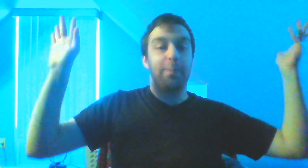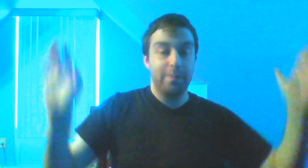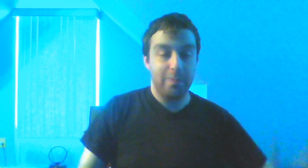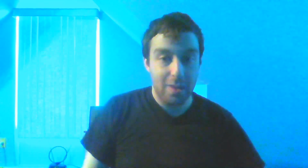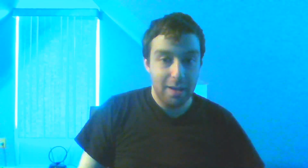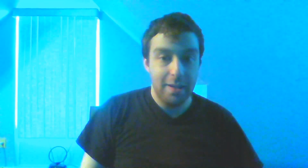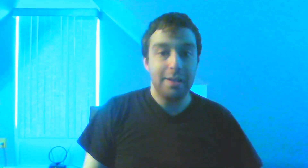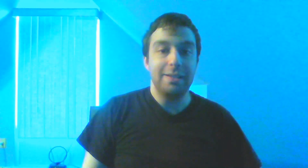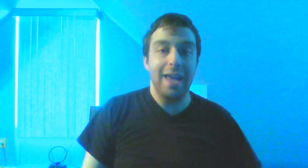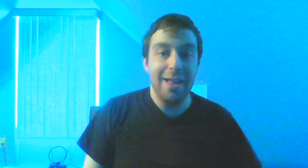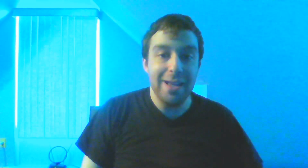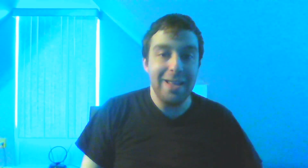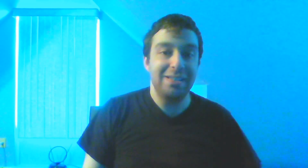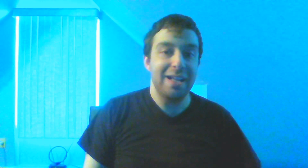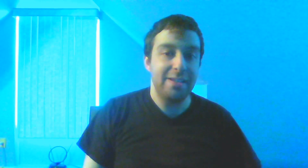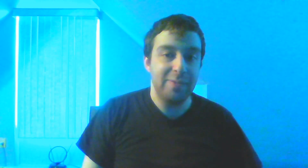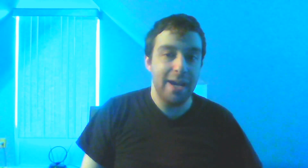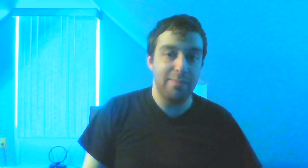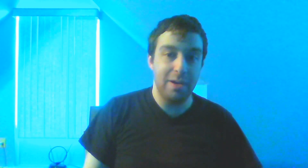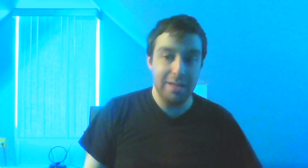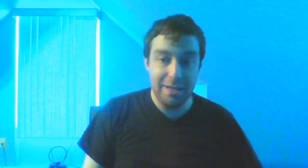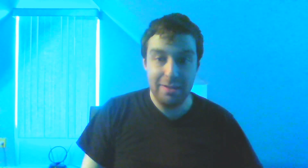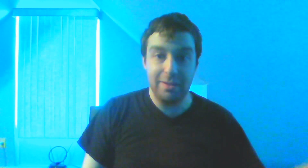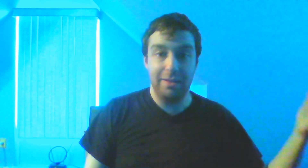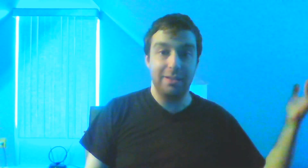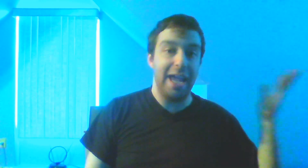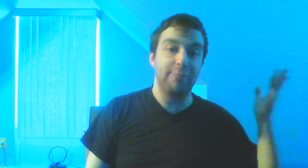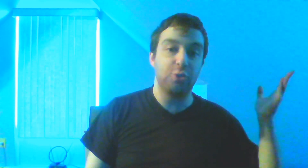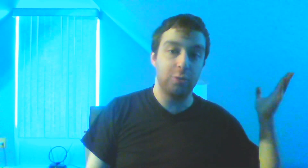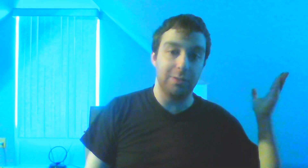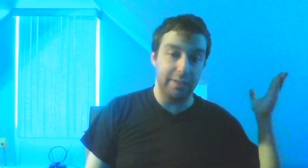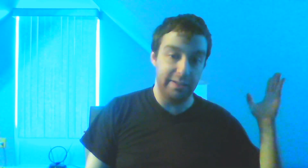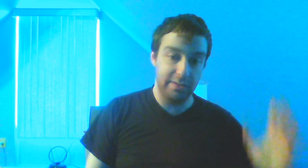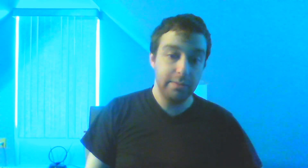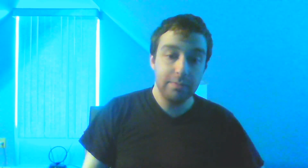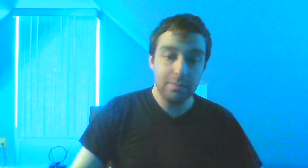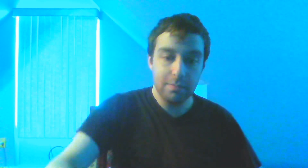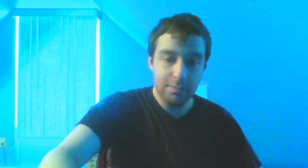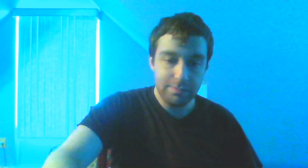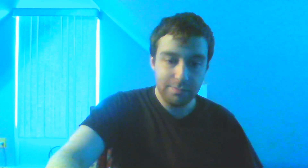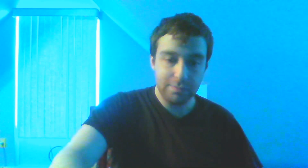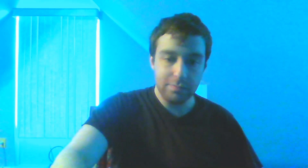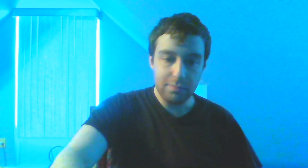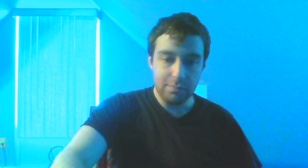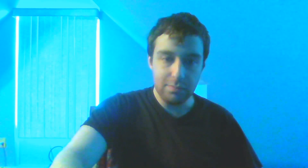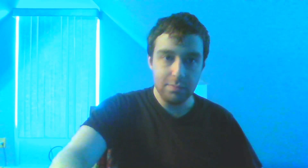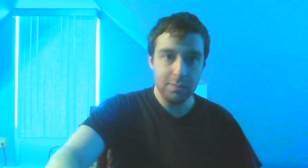year. Yeah, and then they said September, and then it came true at least.